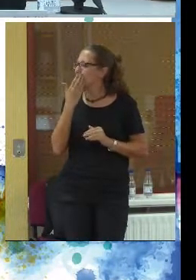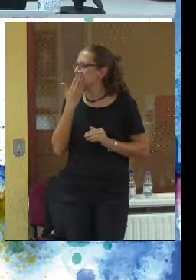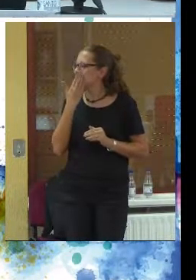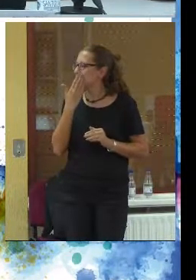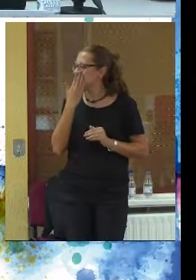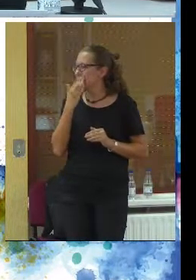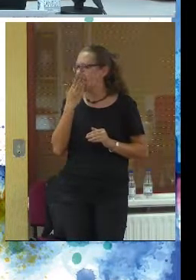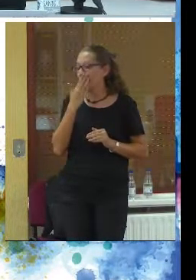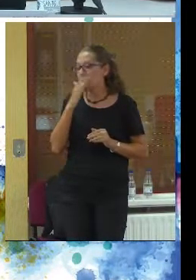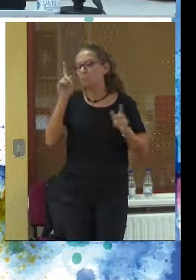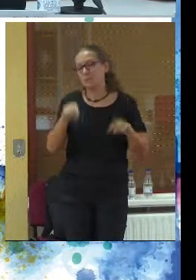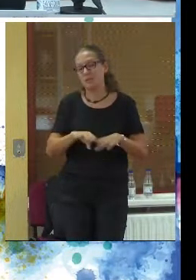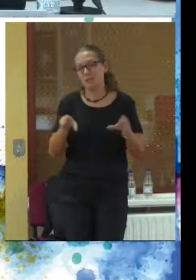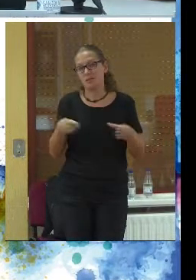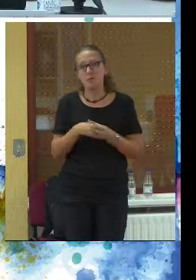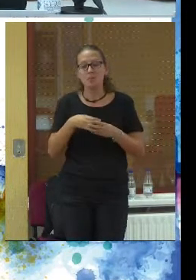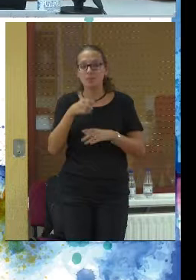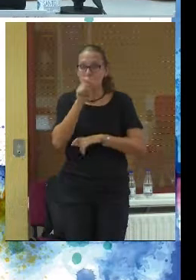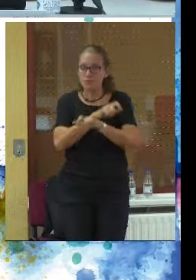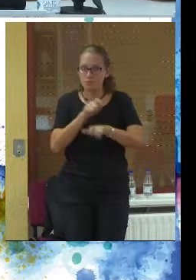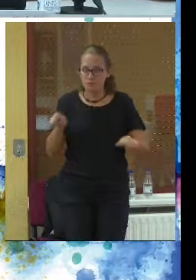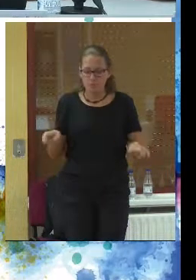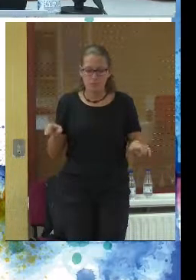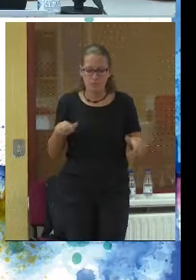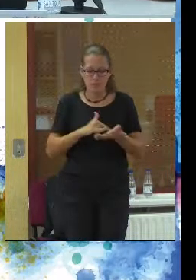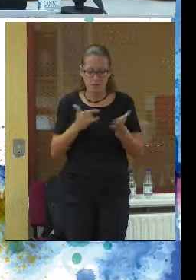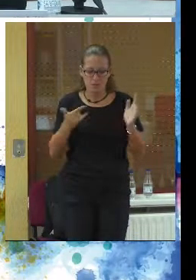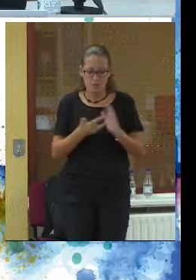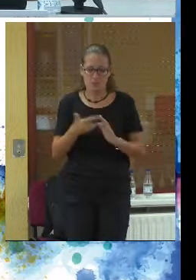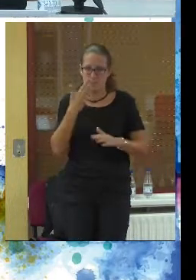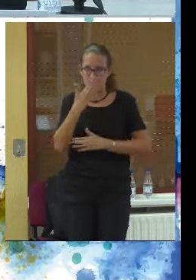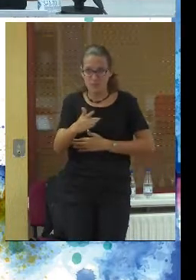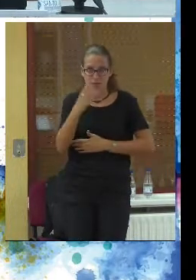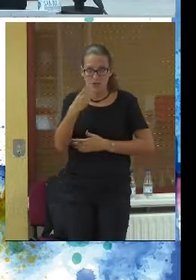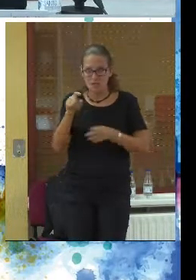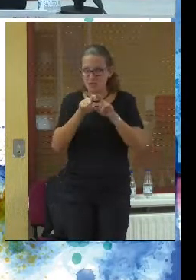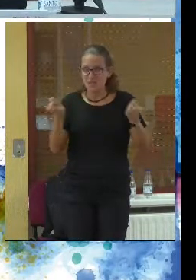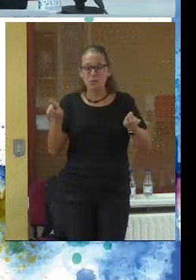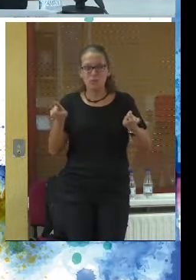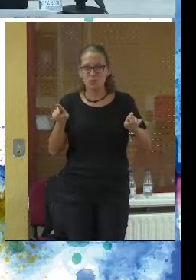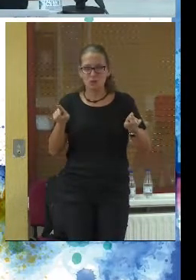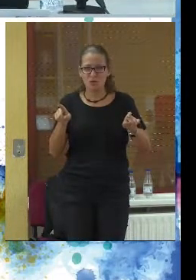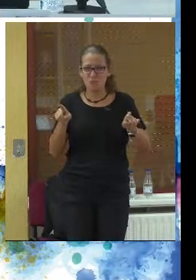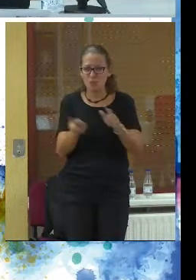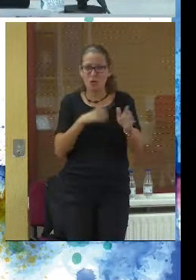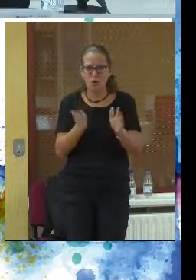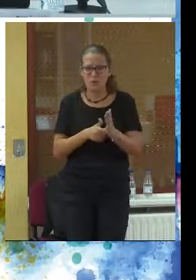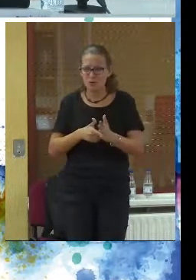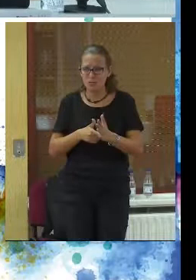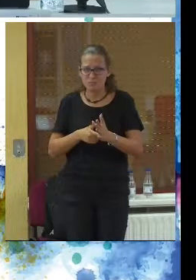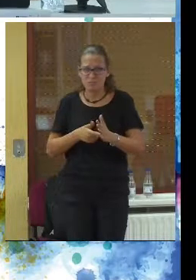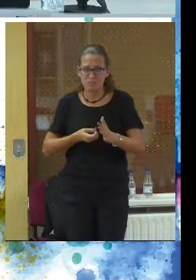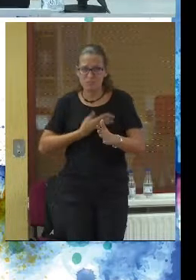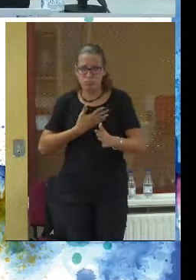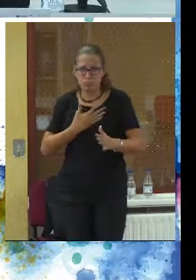for your contribution. This is the project team. KL is hands-on with this